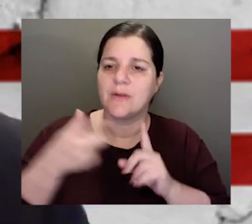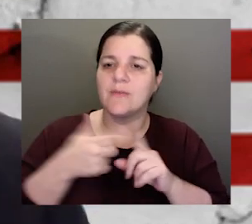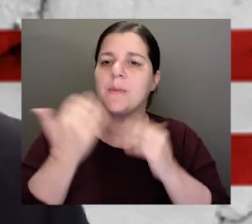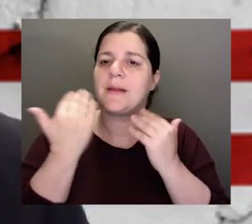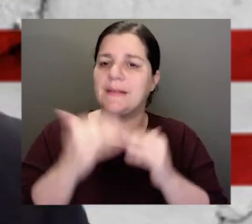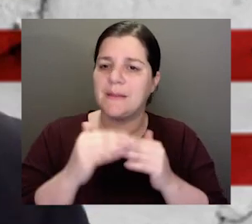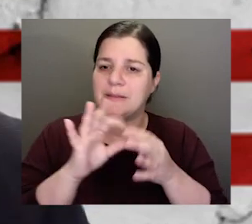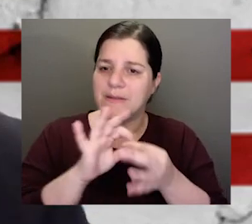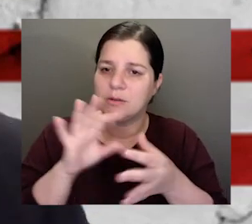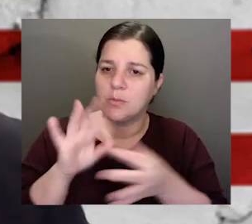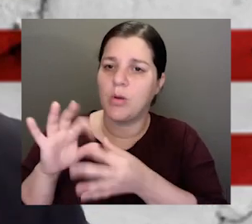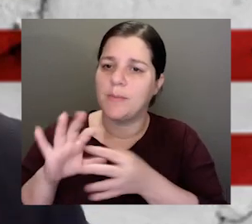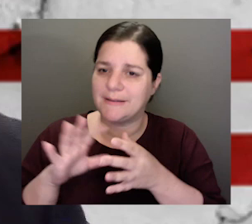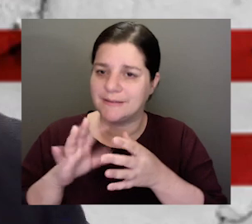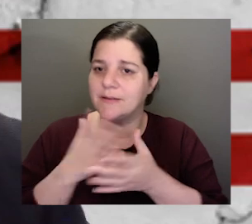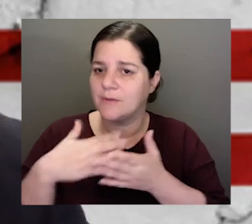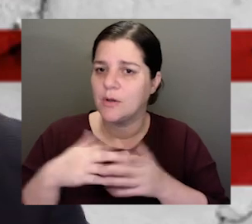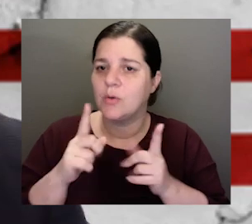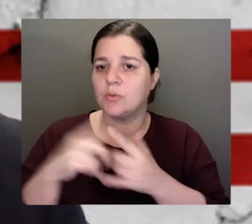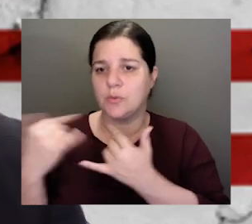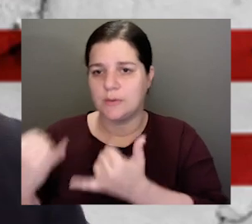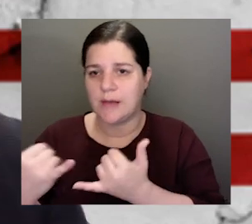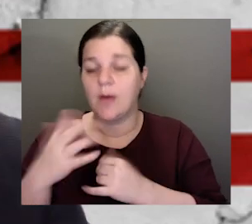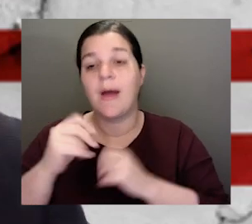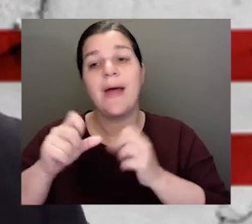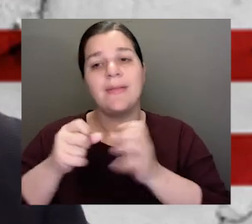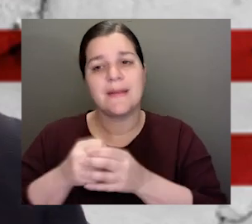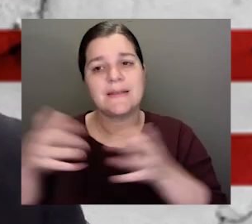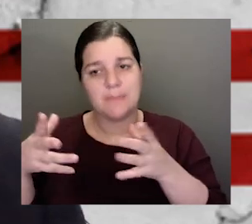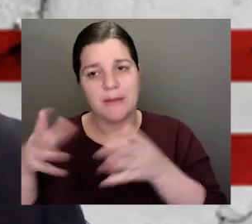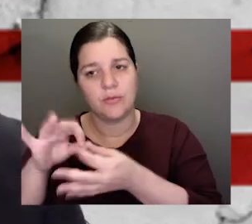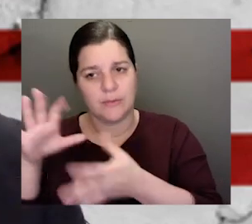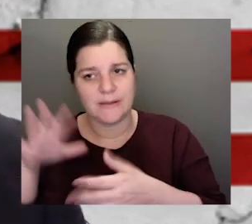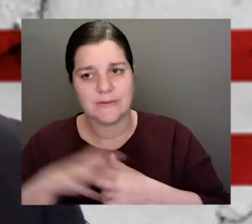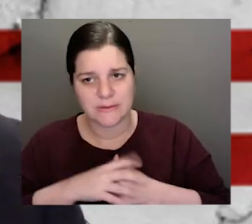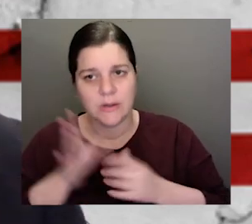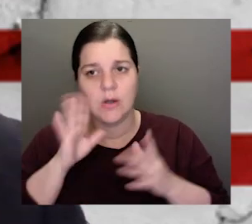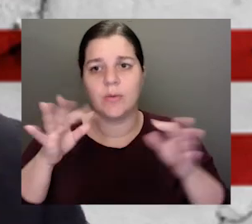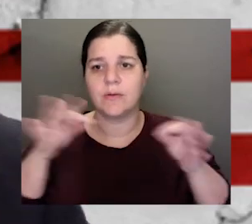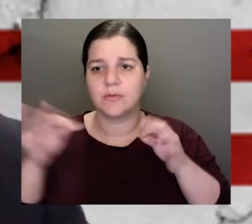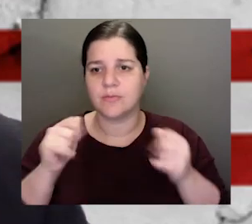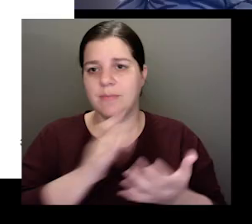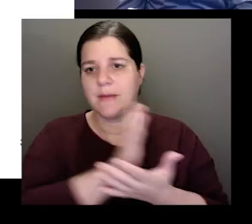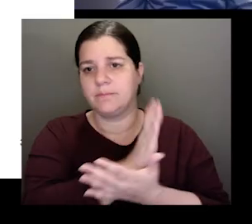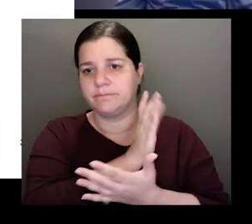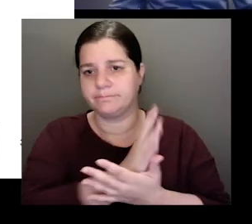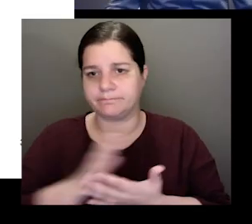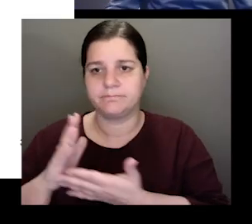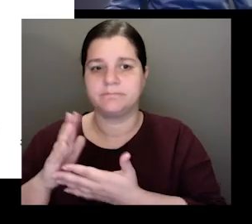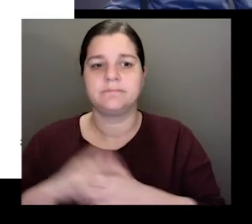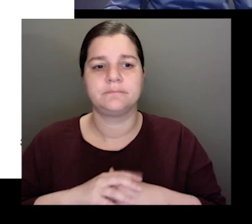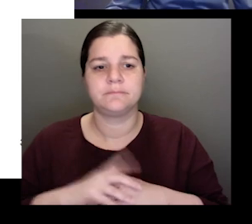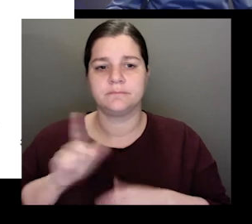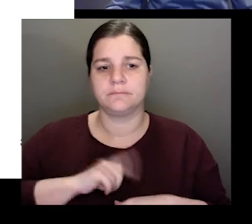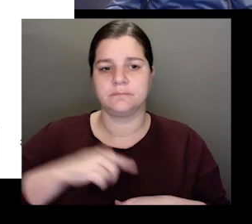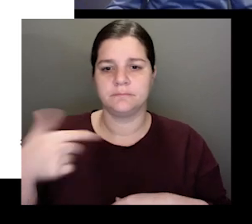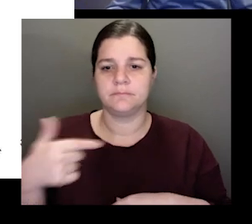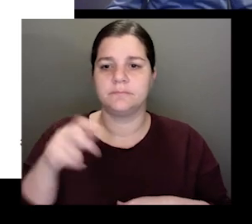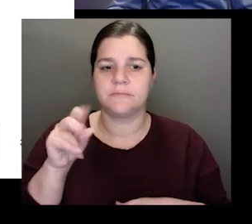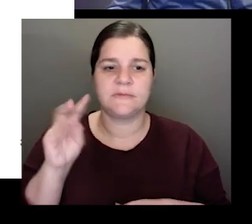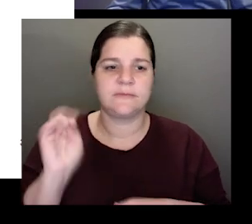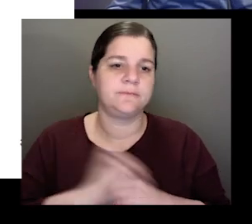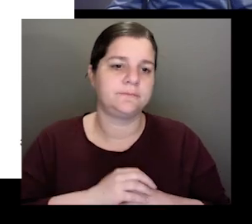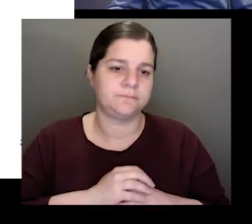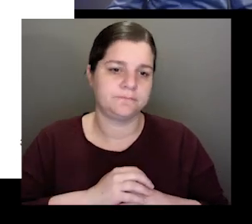where we are now with the expanded release to SLTT. Steve, you have the floor. Thank you very much, Sean. Good